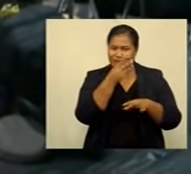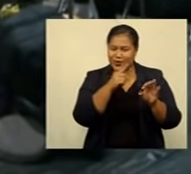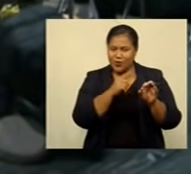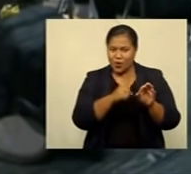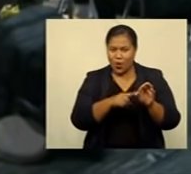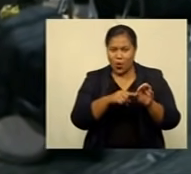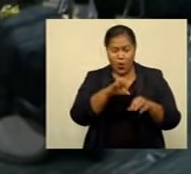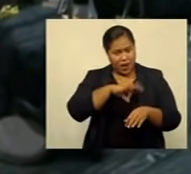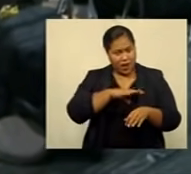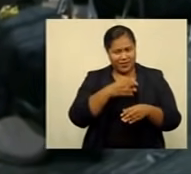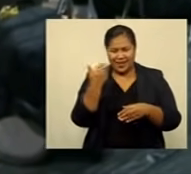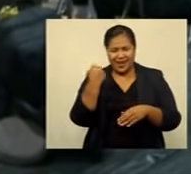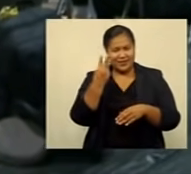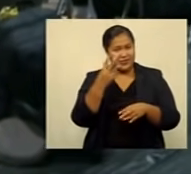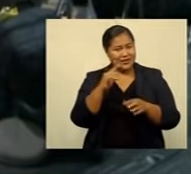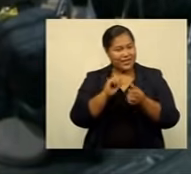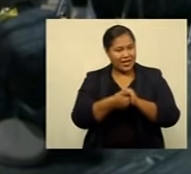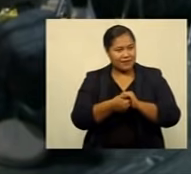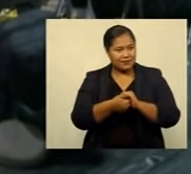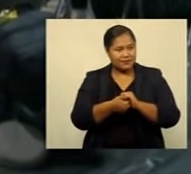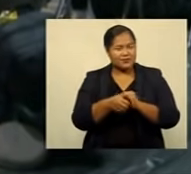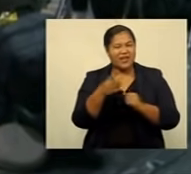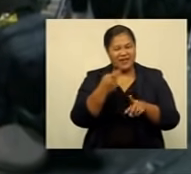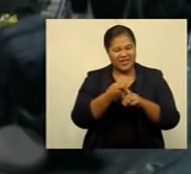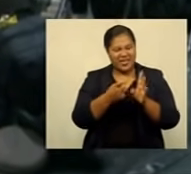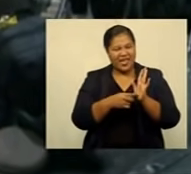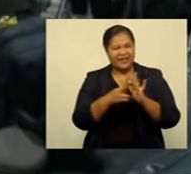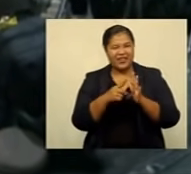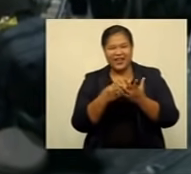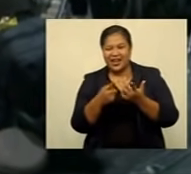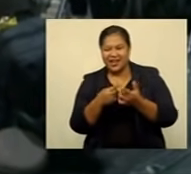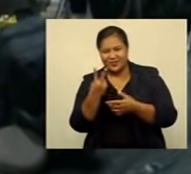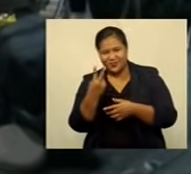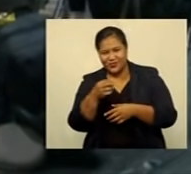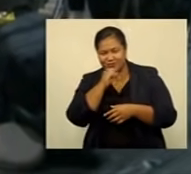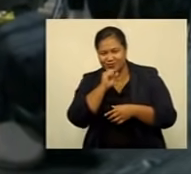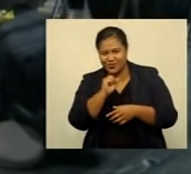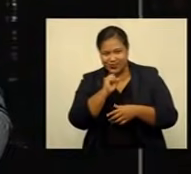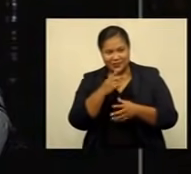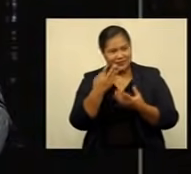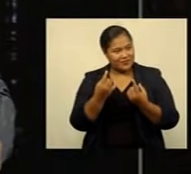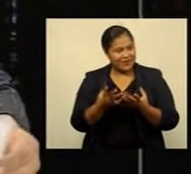this year includes stars such as Kevin Durant, Damian Lillard and Bradley Beal.